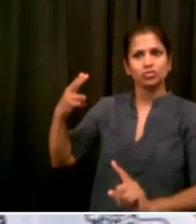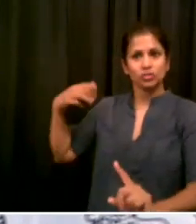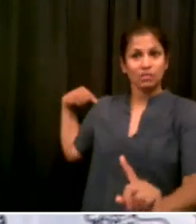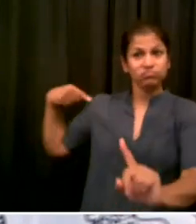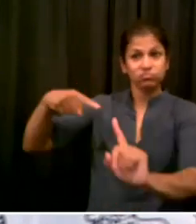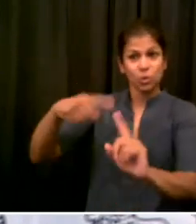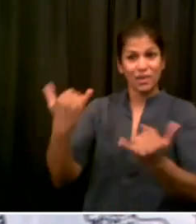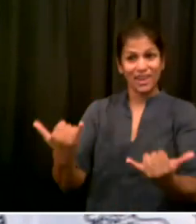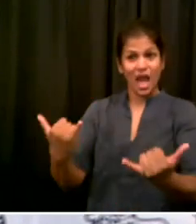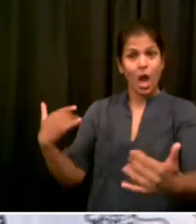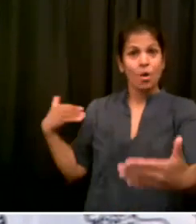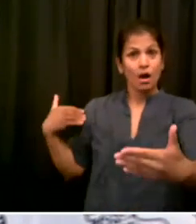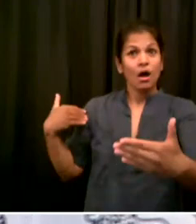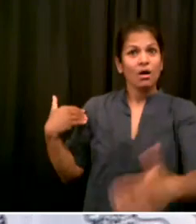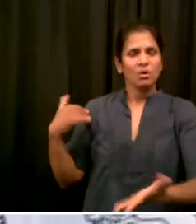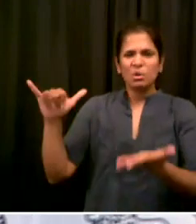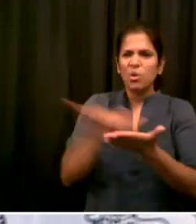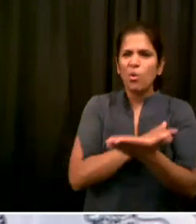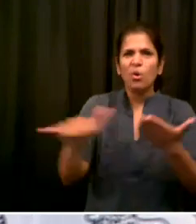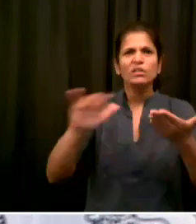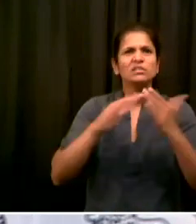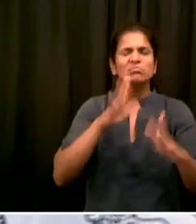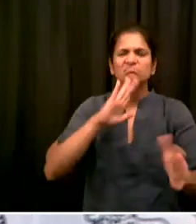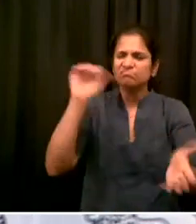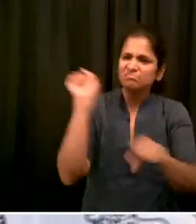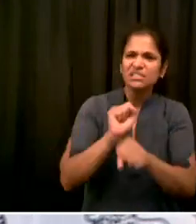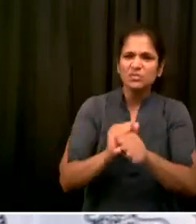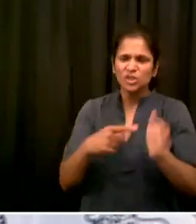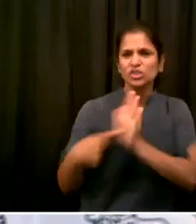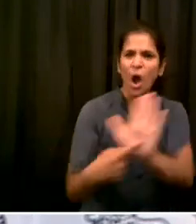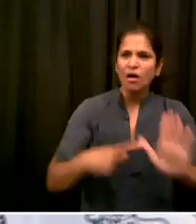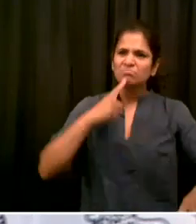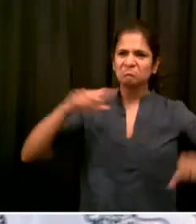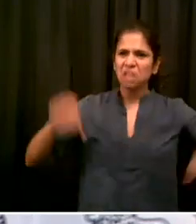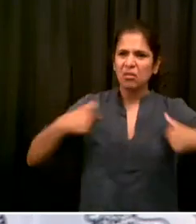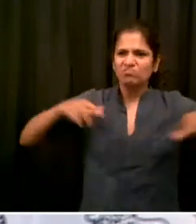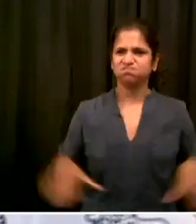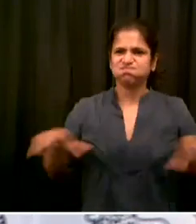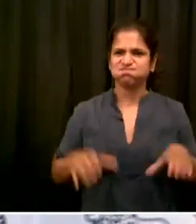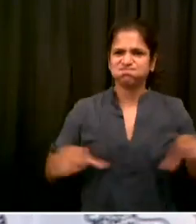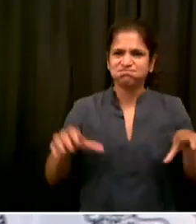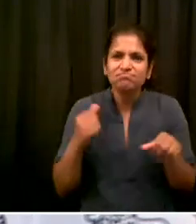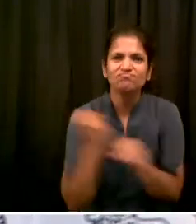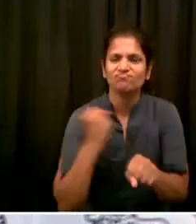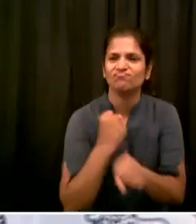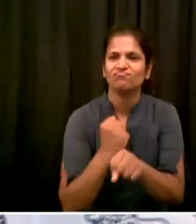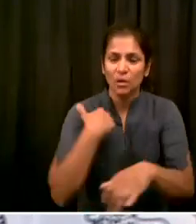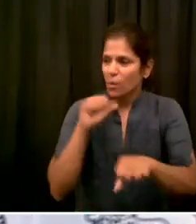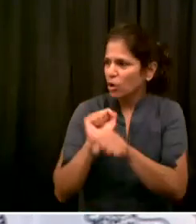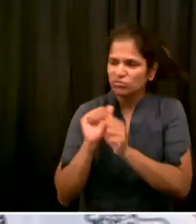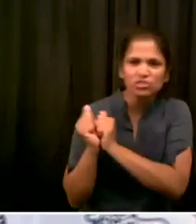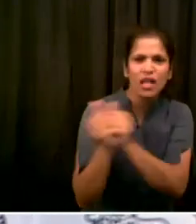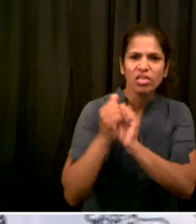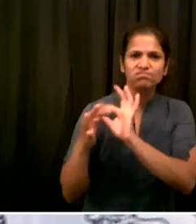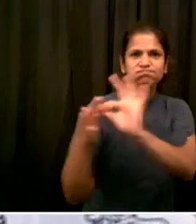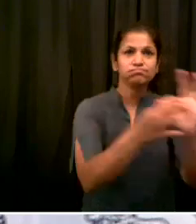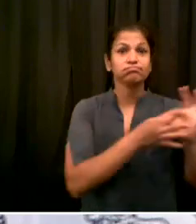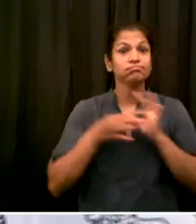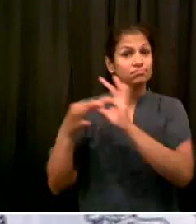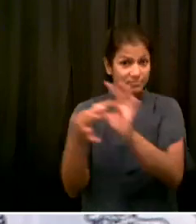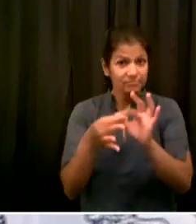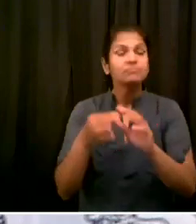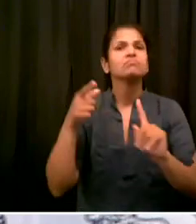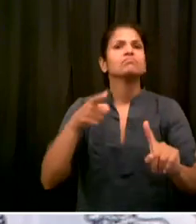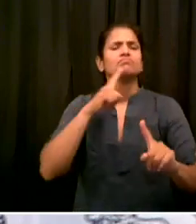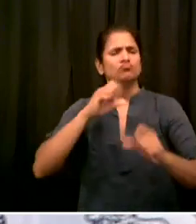do when they get together and show the strength, show the discipline, show the resiliency for which New York City has been famous for a